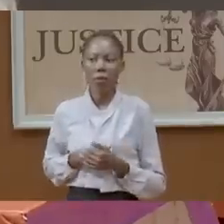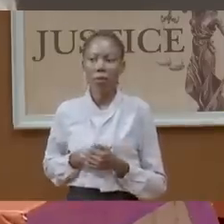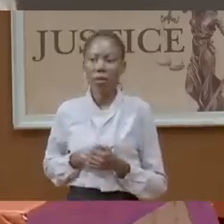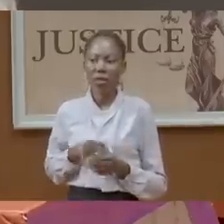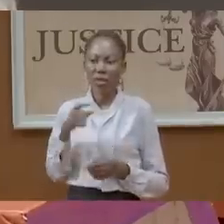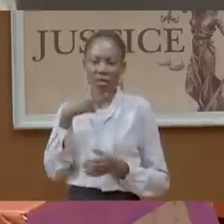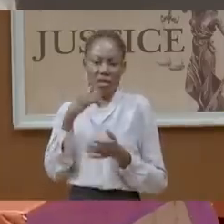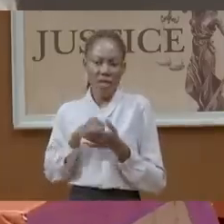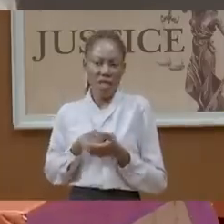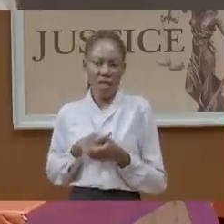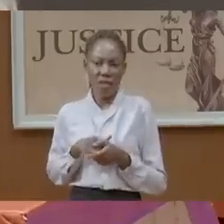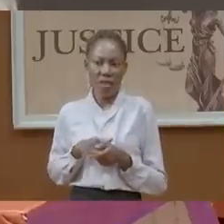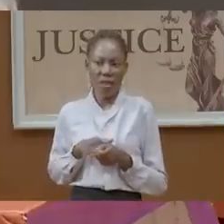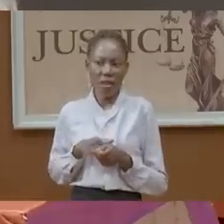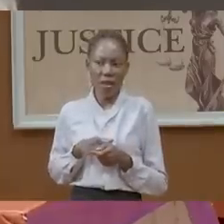he said,